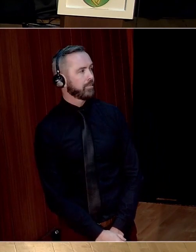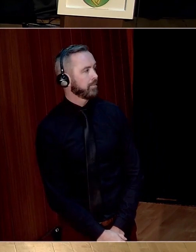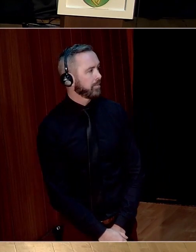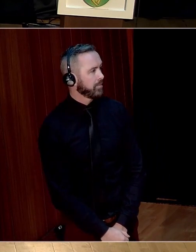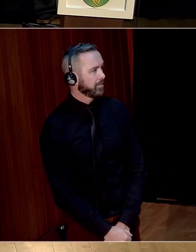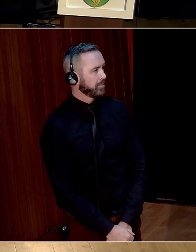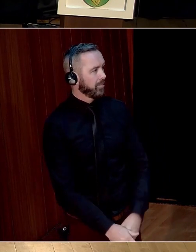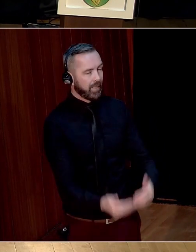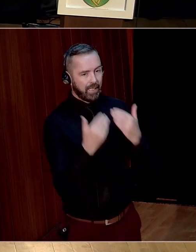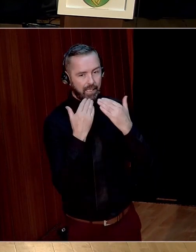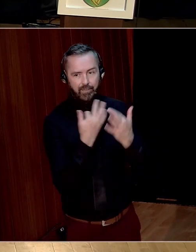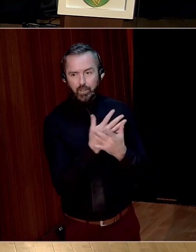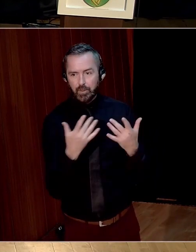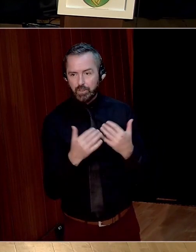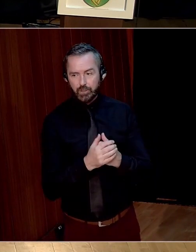Thank you very much, Regina.